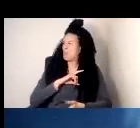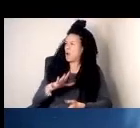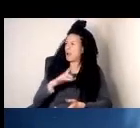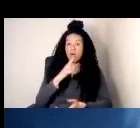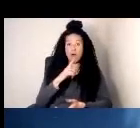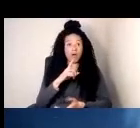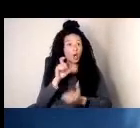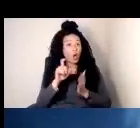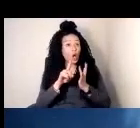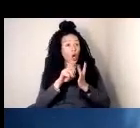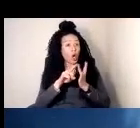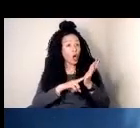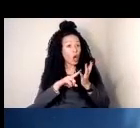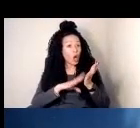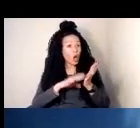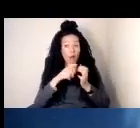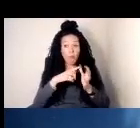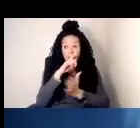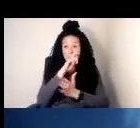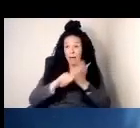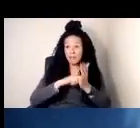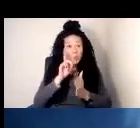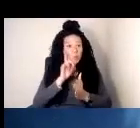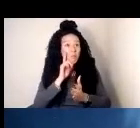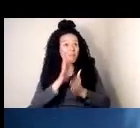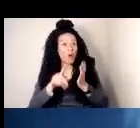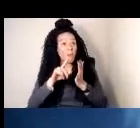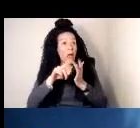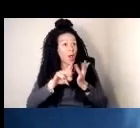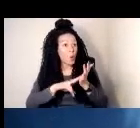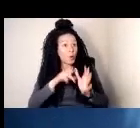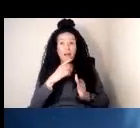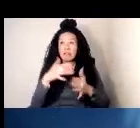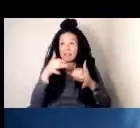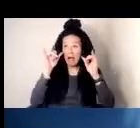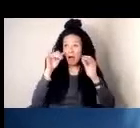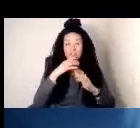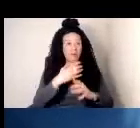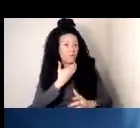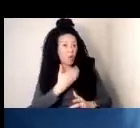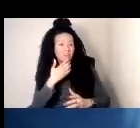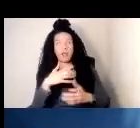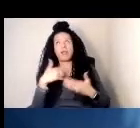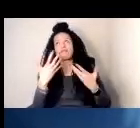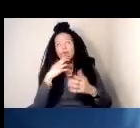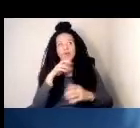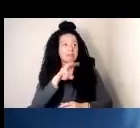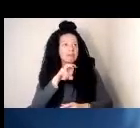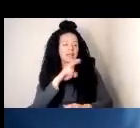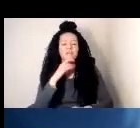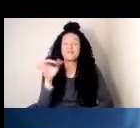banned women from Iona. And cows, frogs, and of course, snakes. Ah, yes,